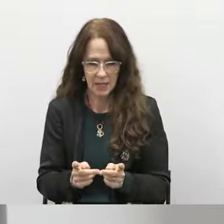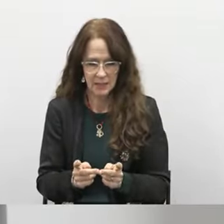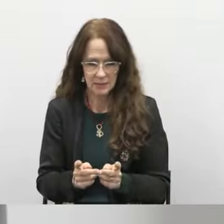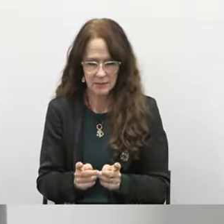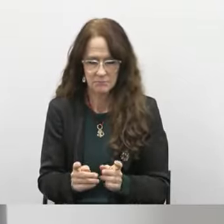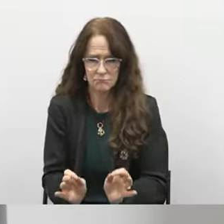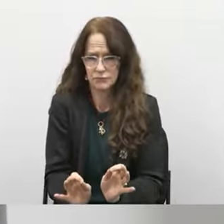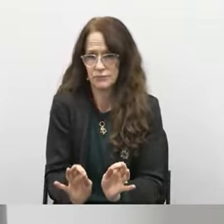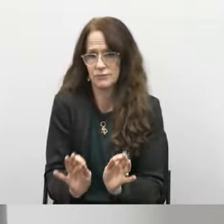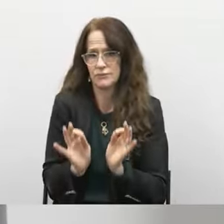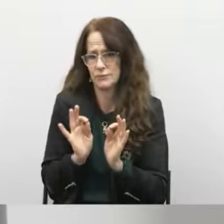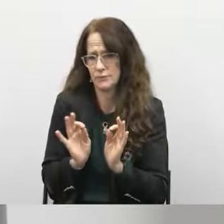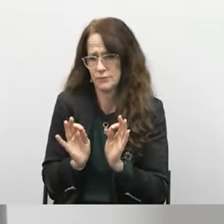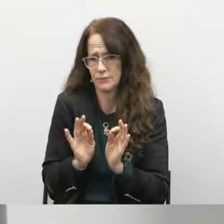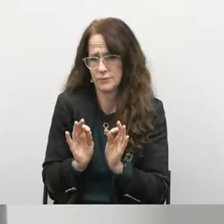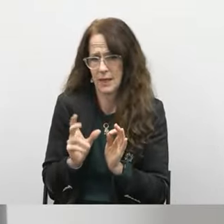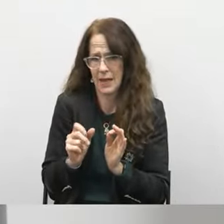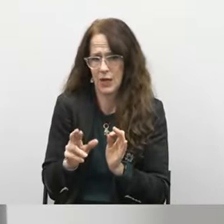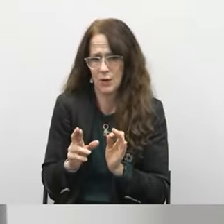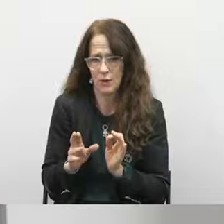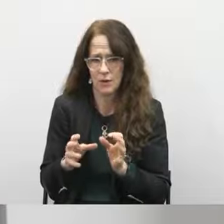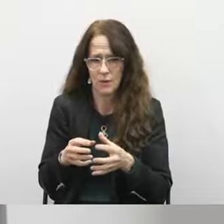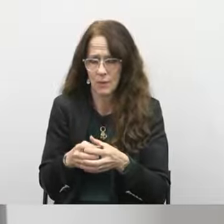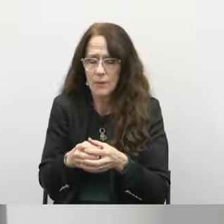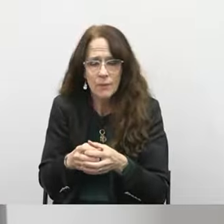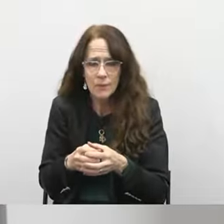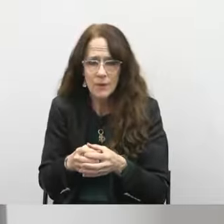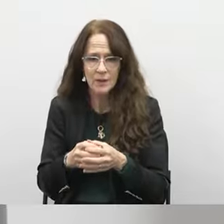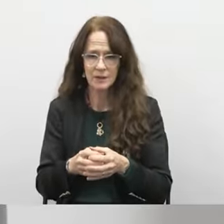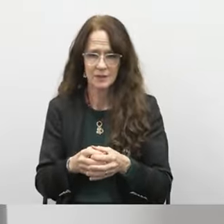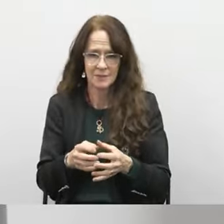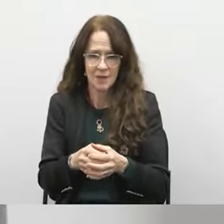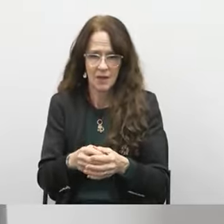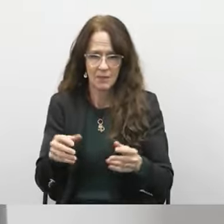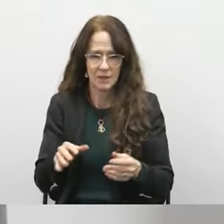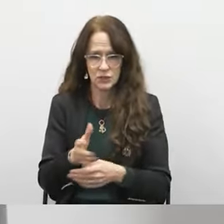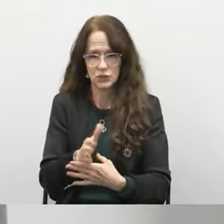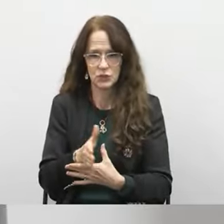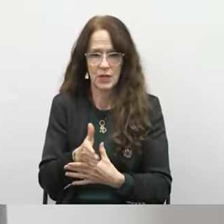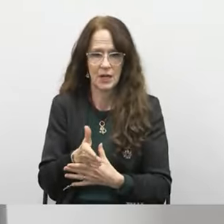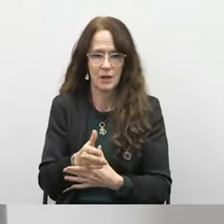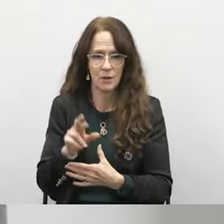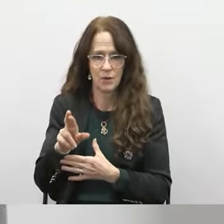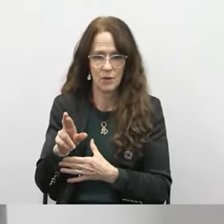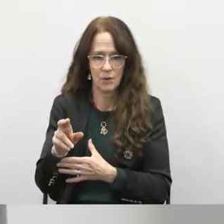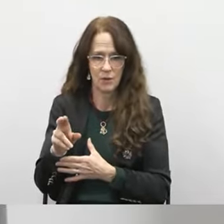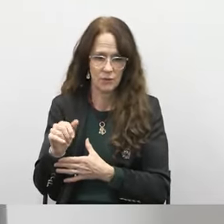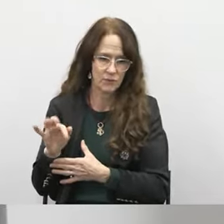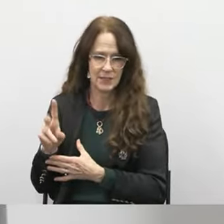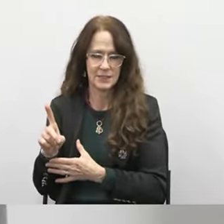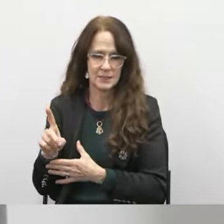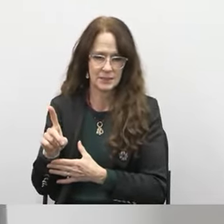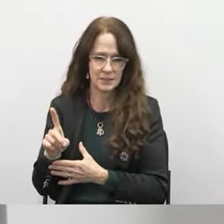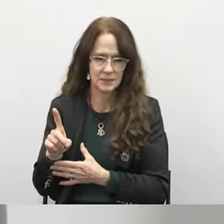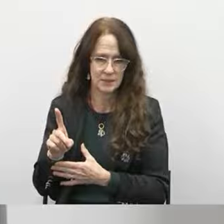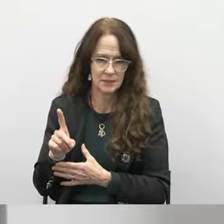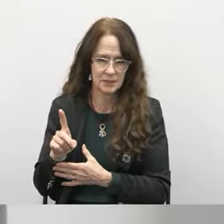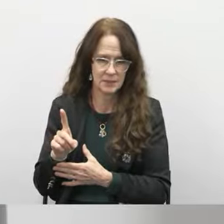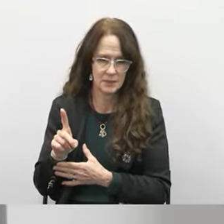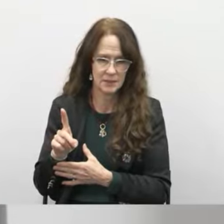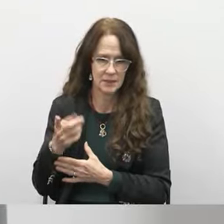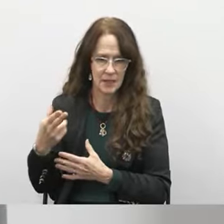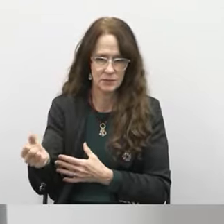know, could we call that an acre? Was that an acre? Not even an acre. Shared campus with Reed High School.